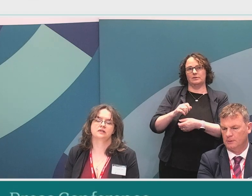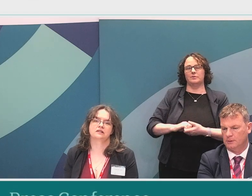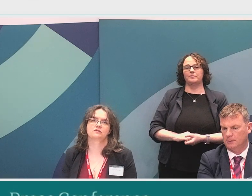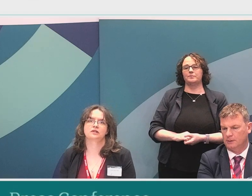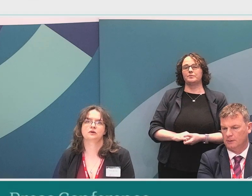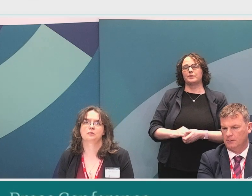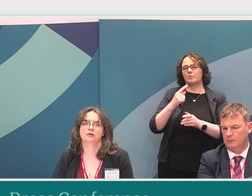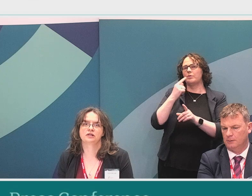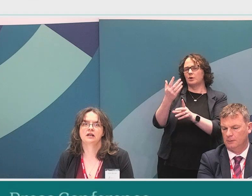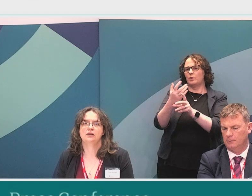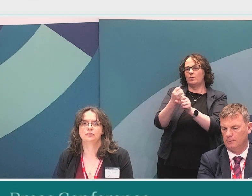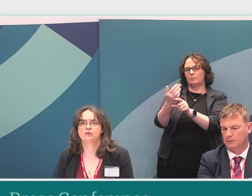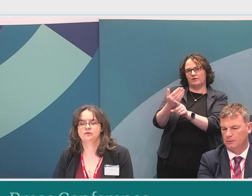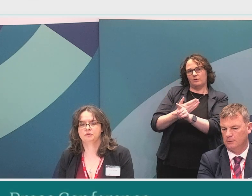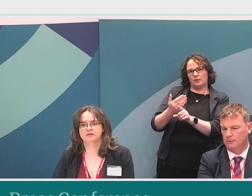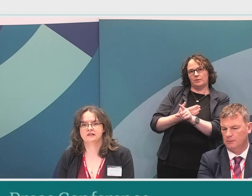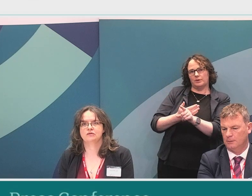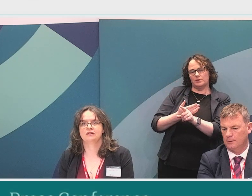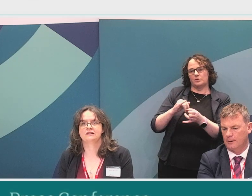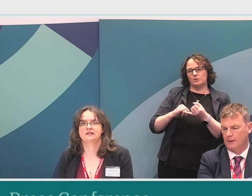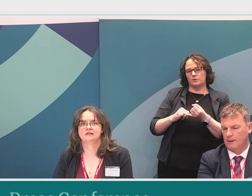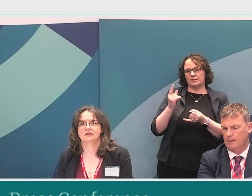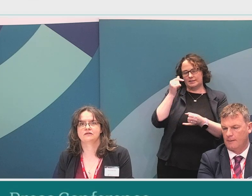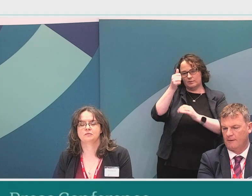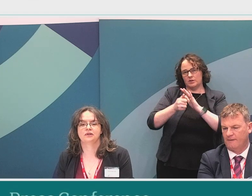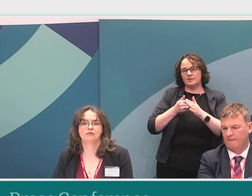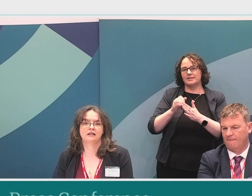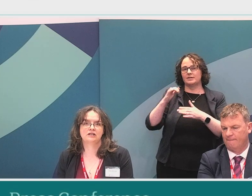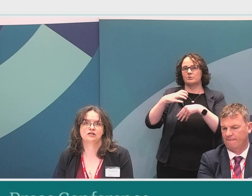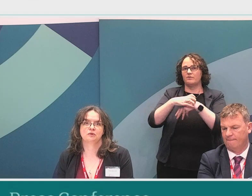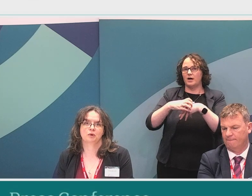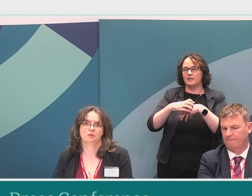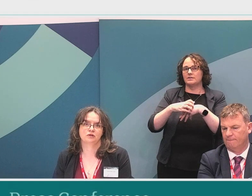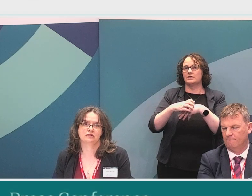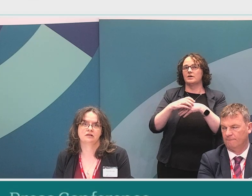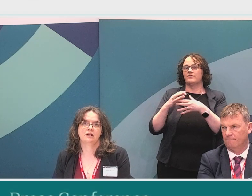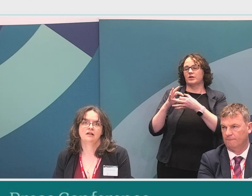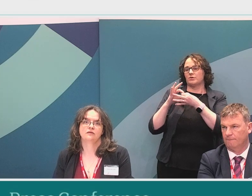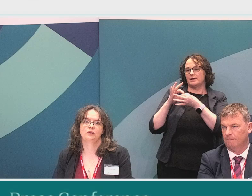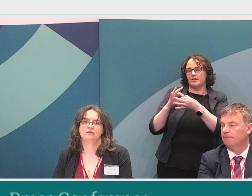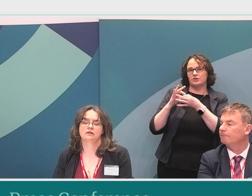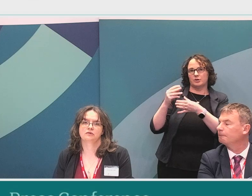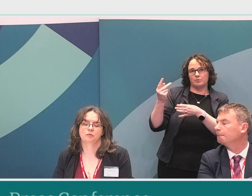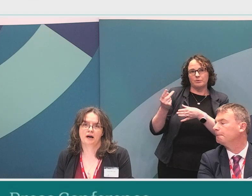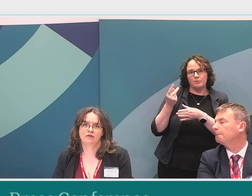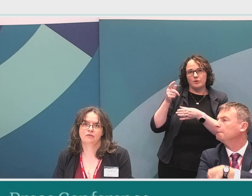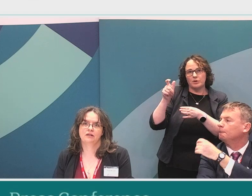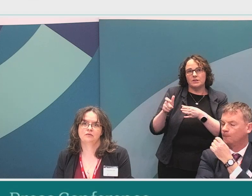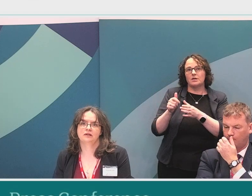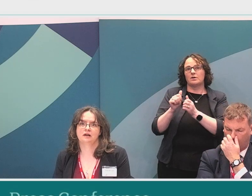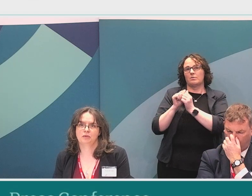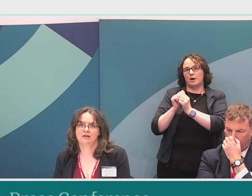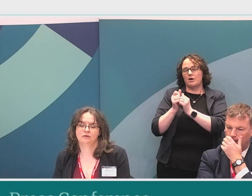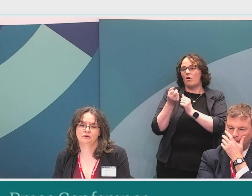that, I just want to talk about those who experience sexual violence in their lifetime, by their relationship with the perpetrator. So whether or not it was with a partner only, with